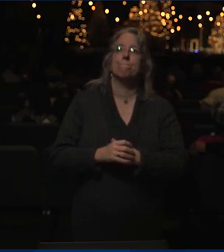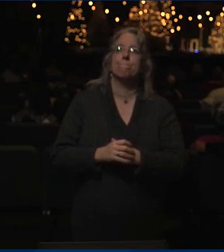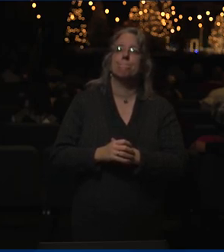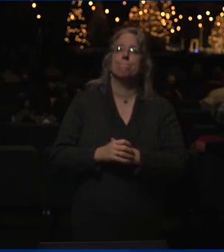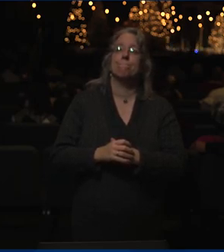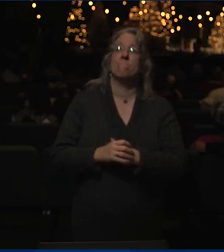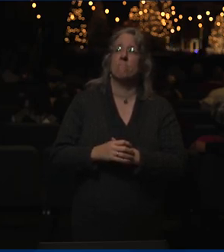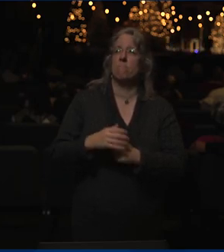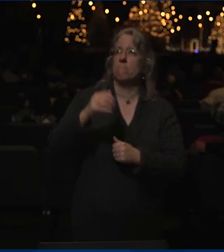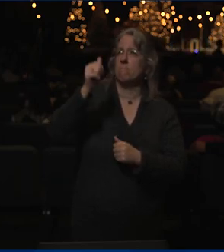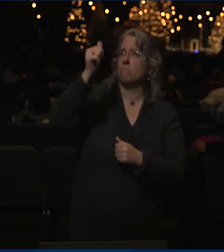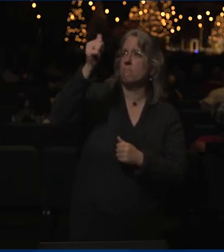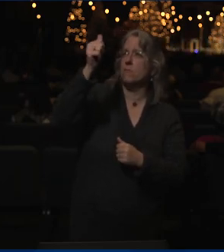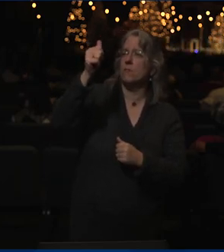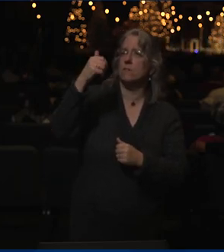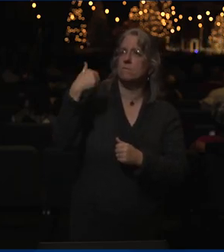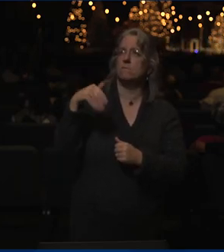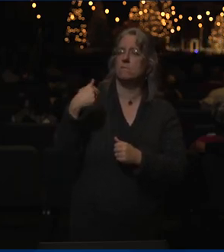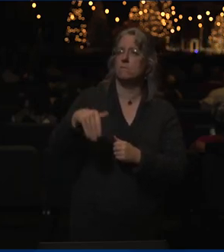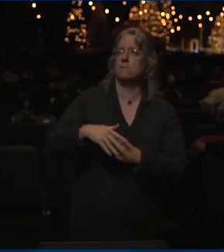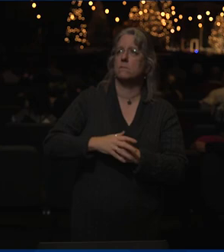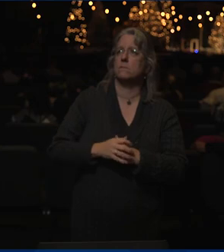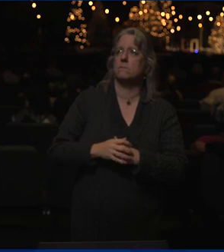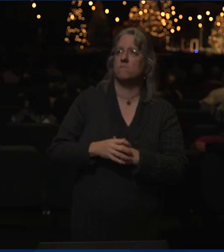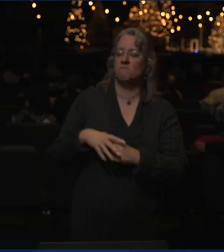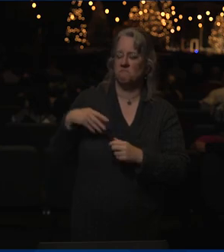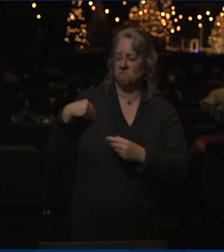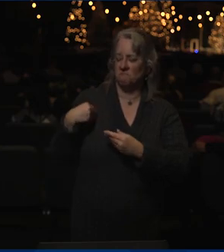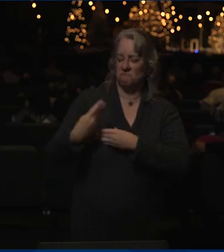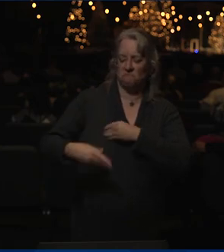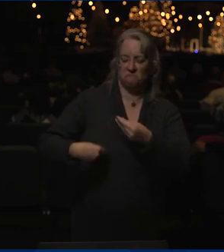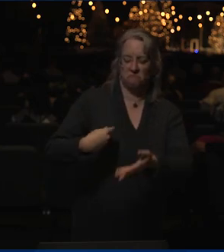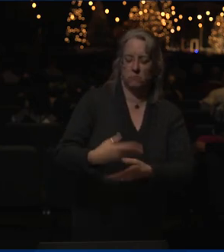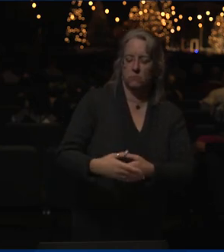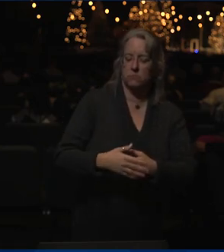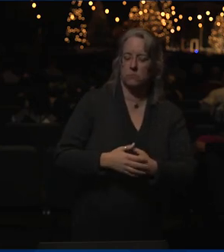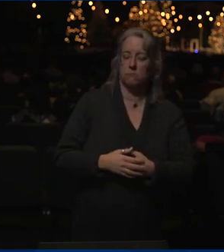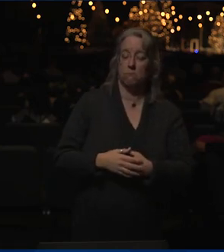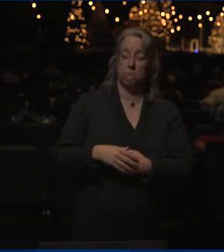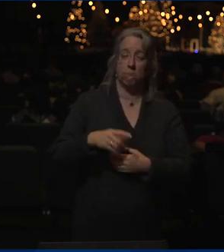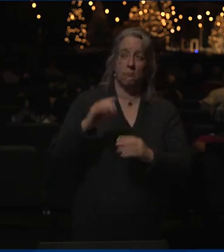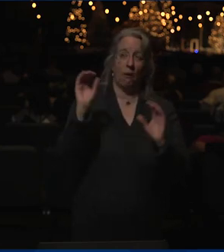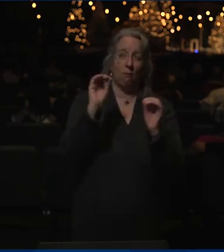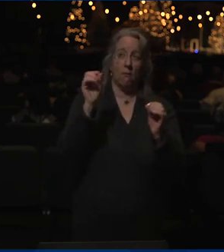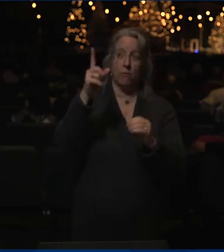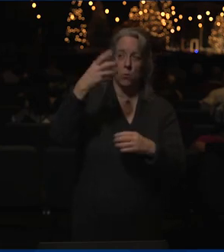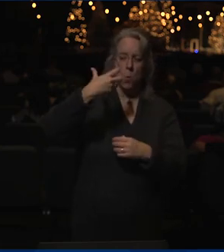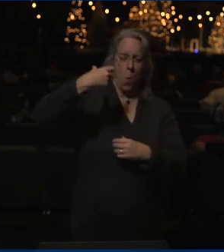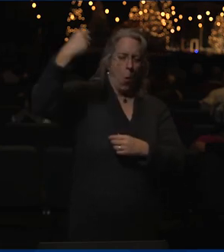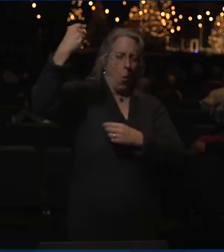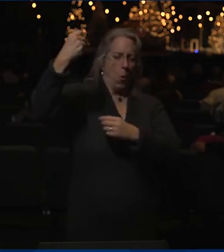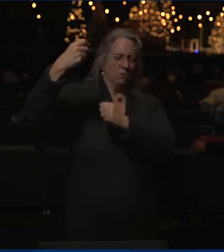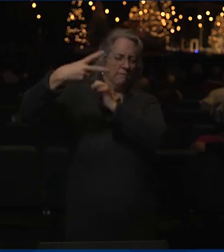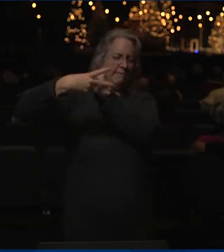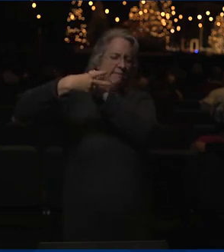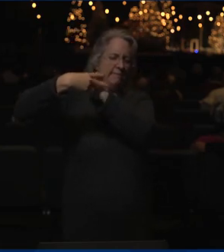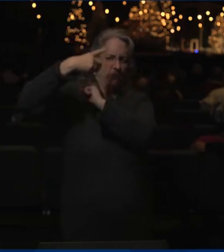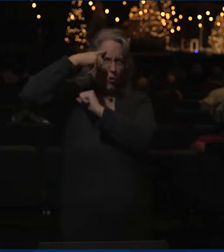you are so generous. You did not hold back. You gave us your all. You gave us